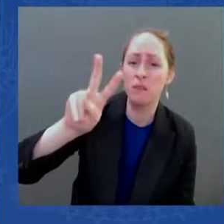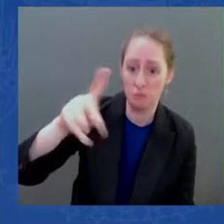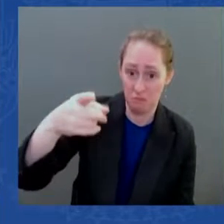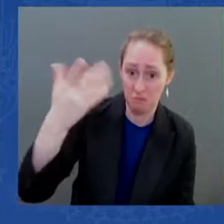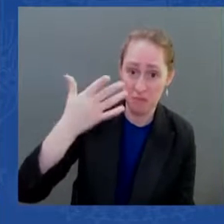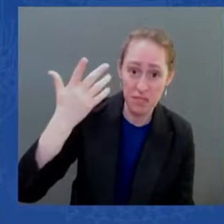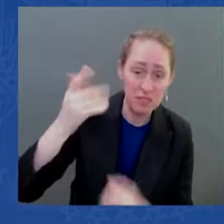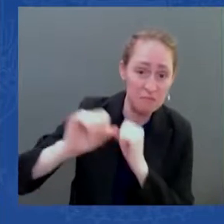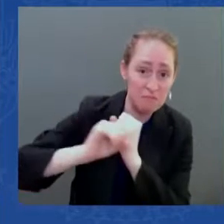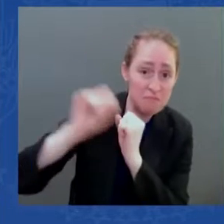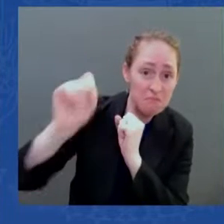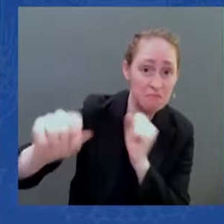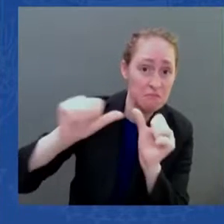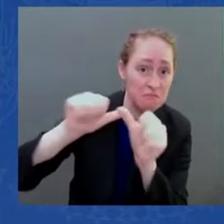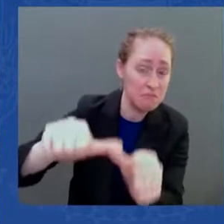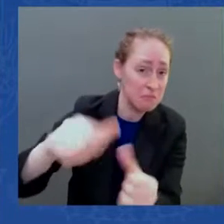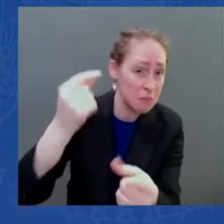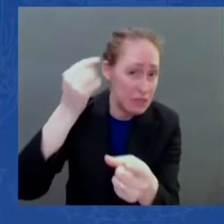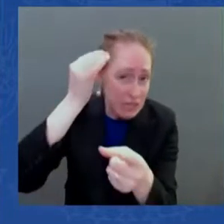from